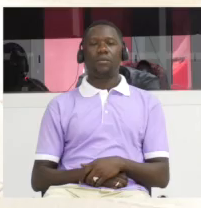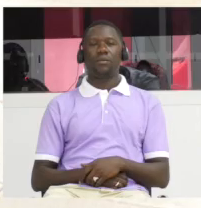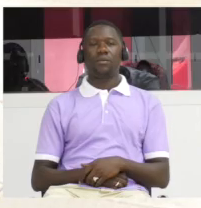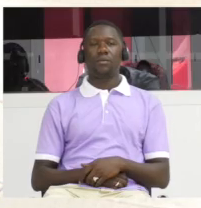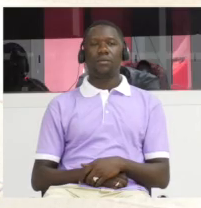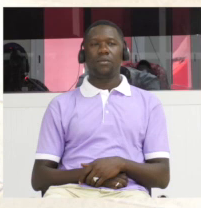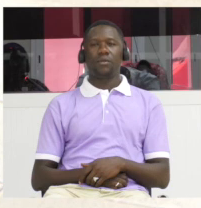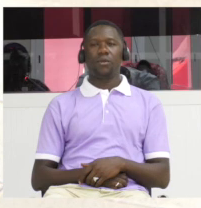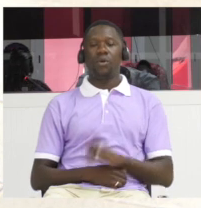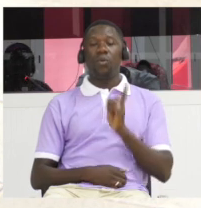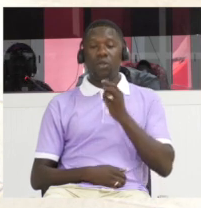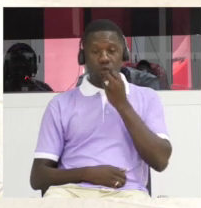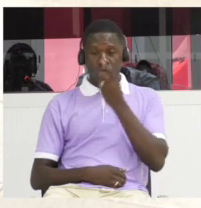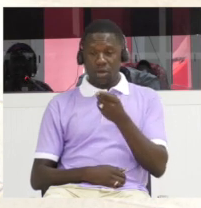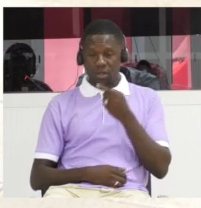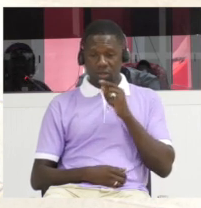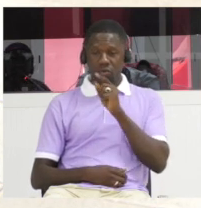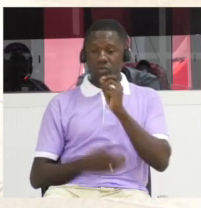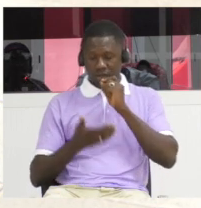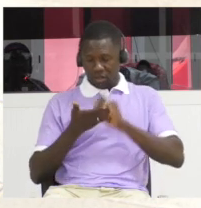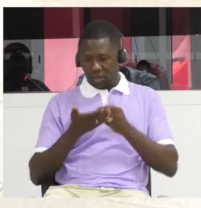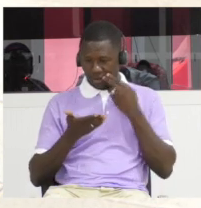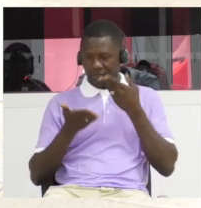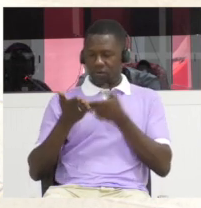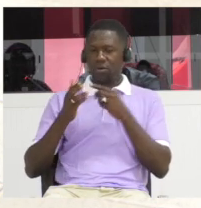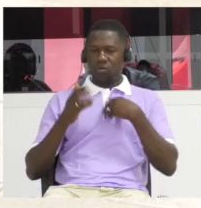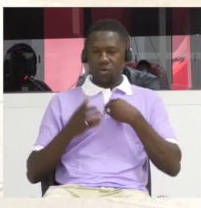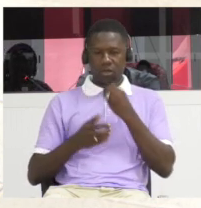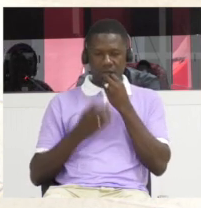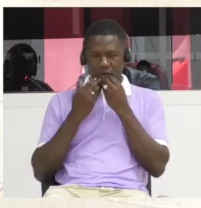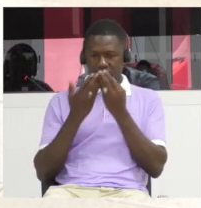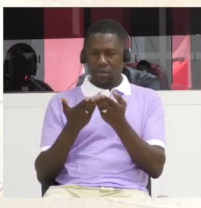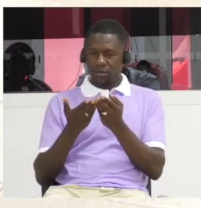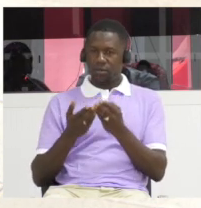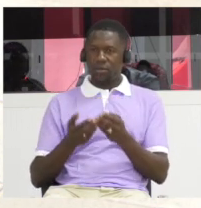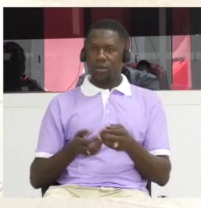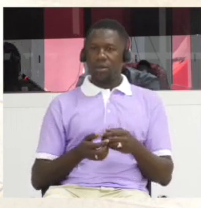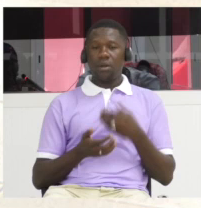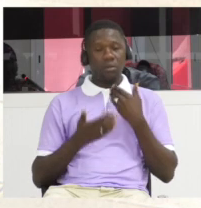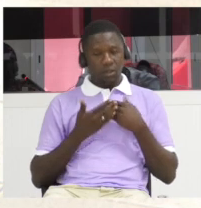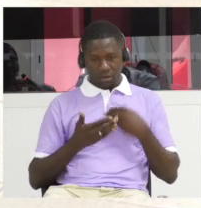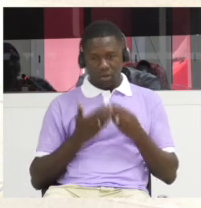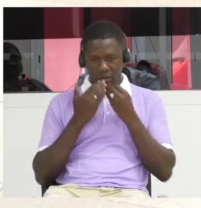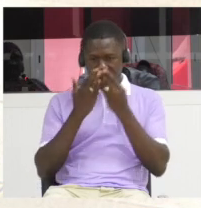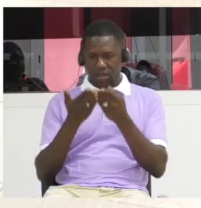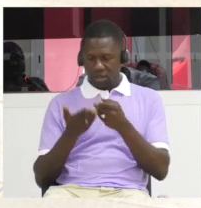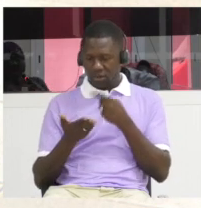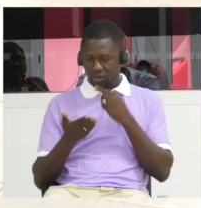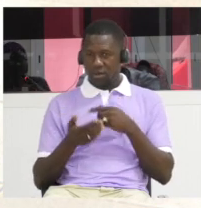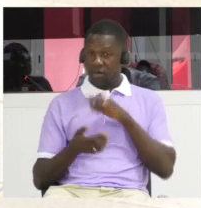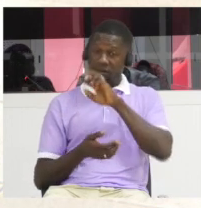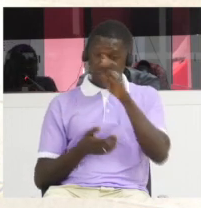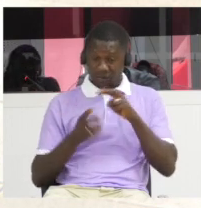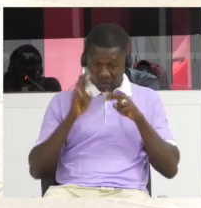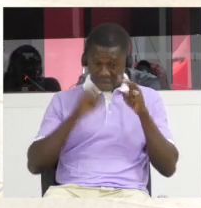In your statement, you wrote as follows, and let me read that out and